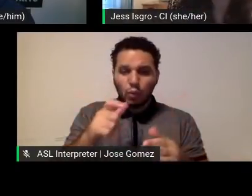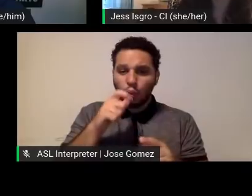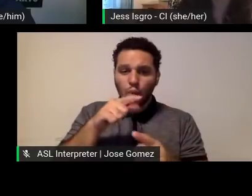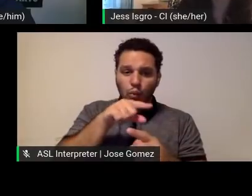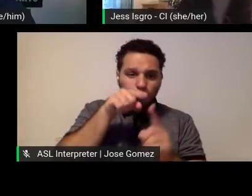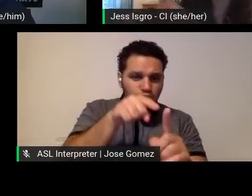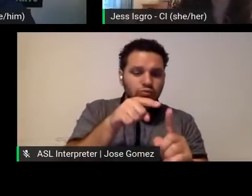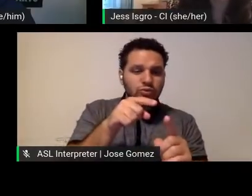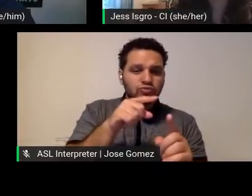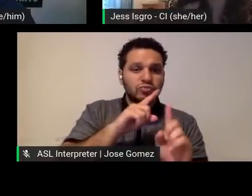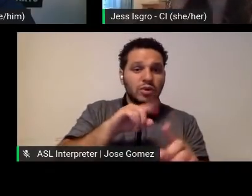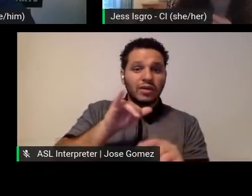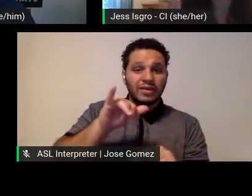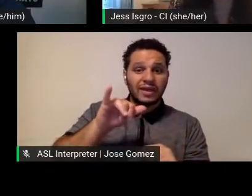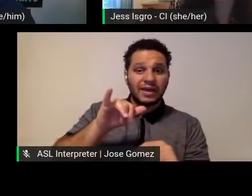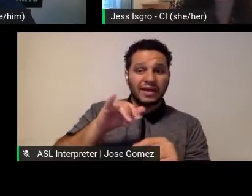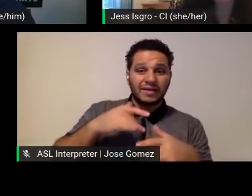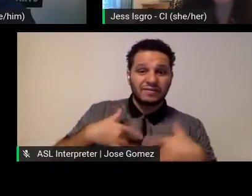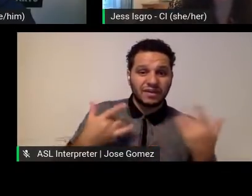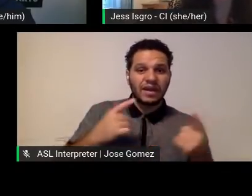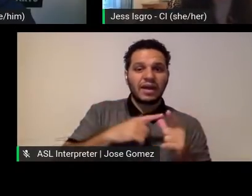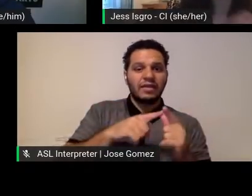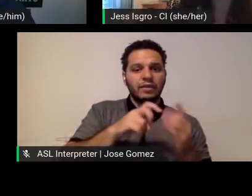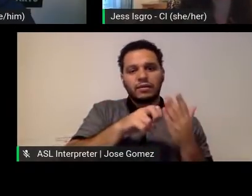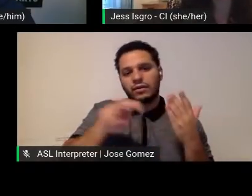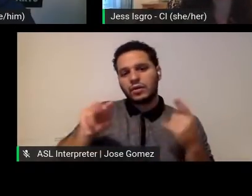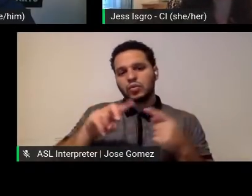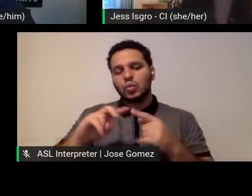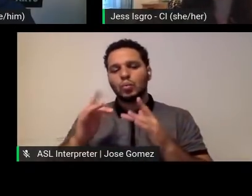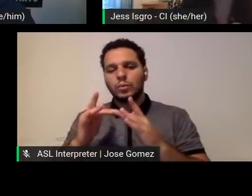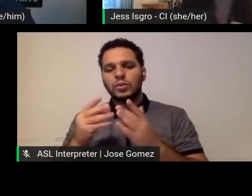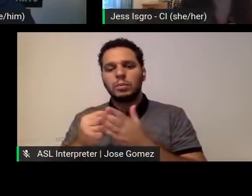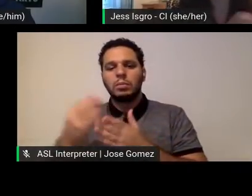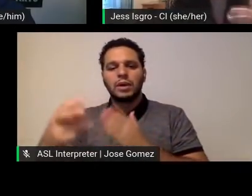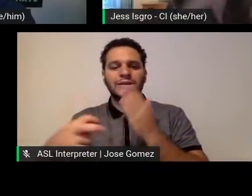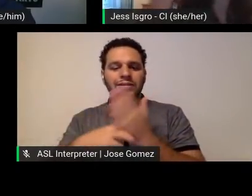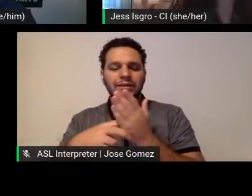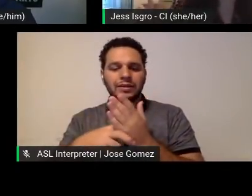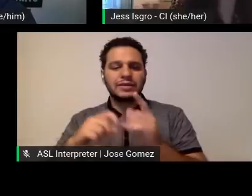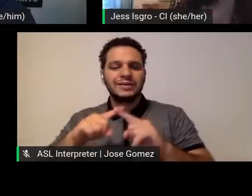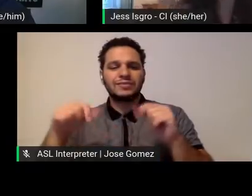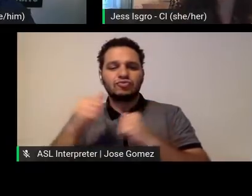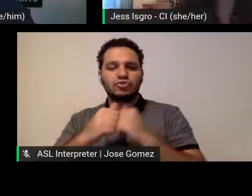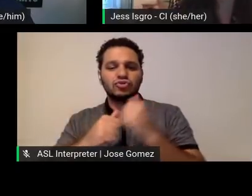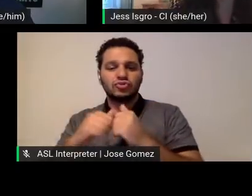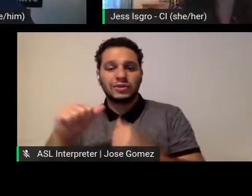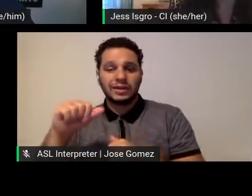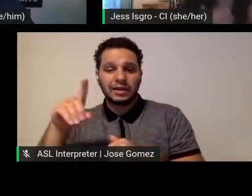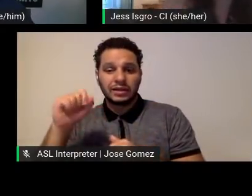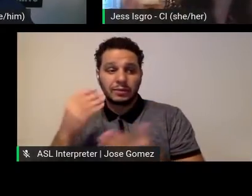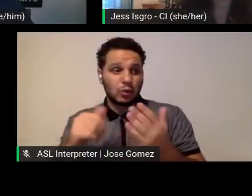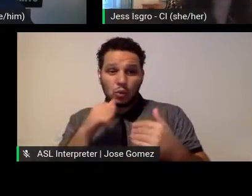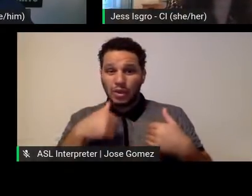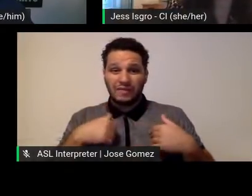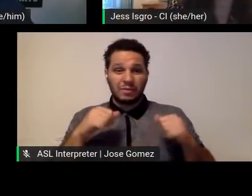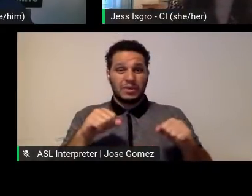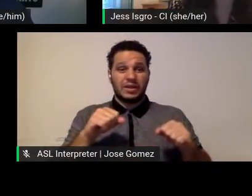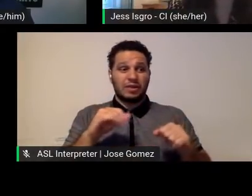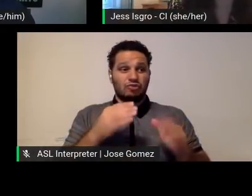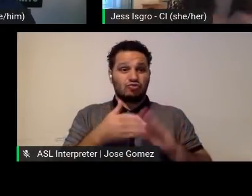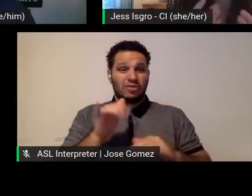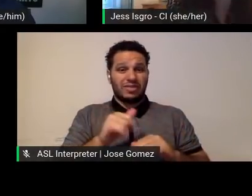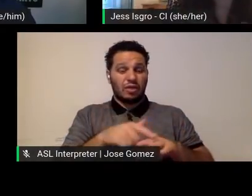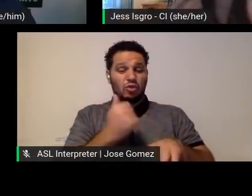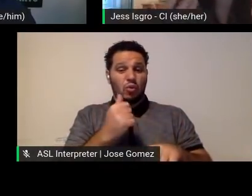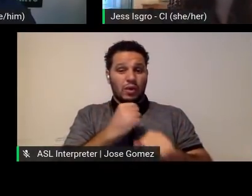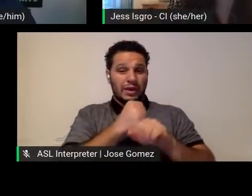driving them to the website to buy tickets with a different structured ad. Maybe you don't have the ability based on budget to run that long of a campaign, so you